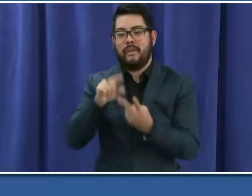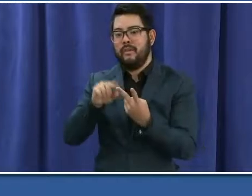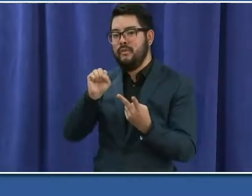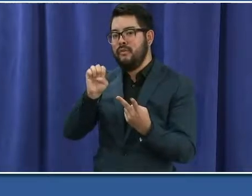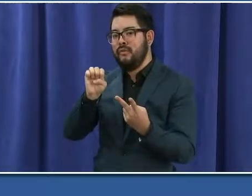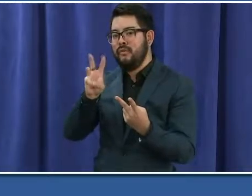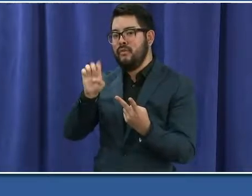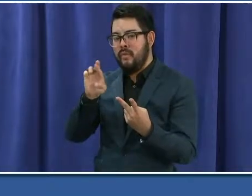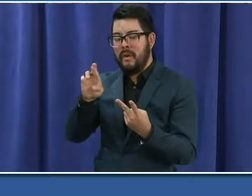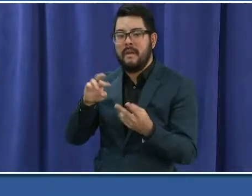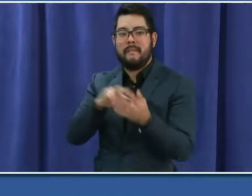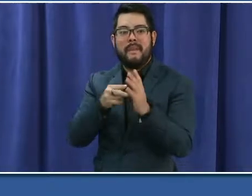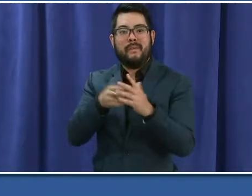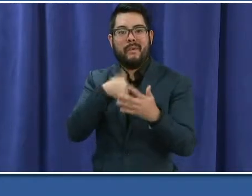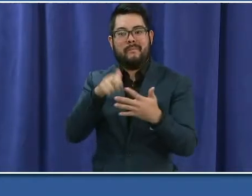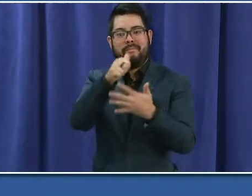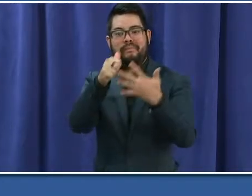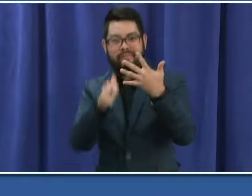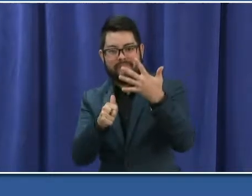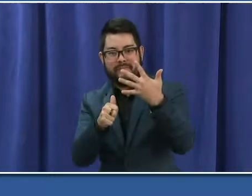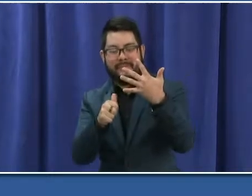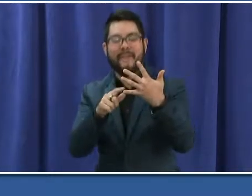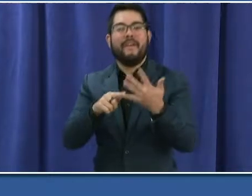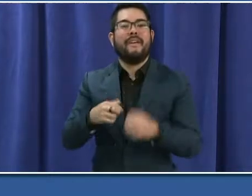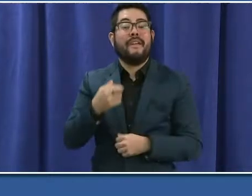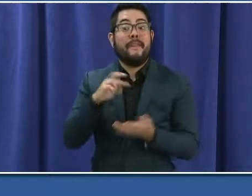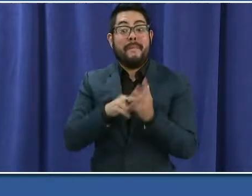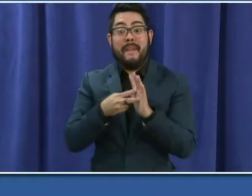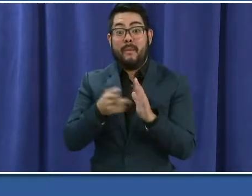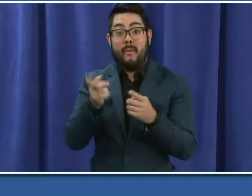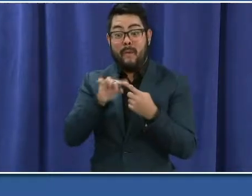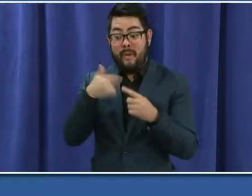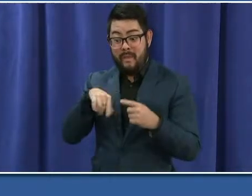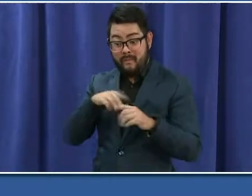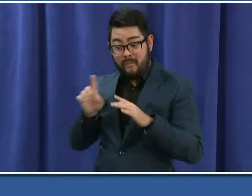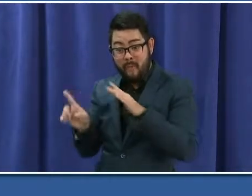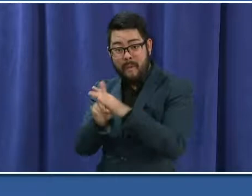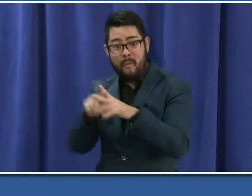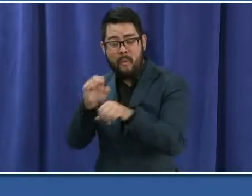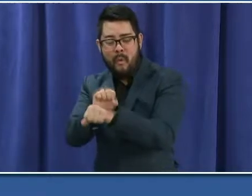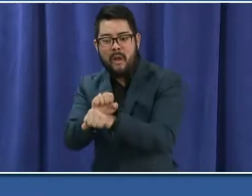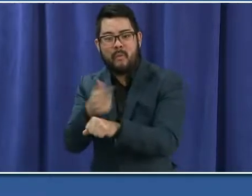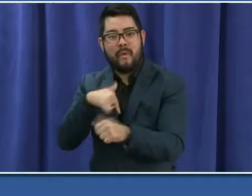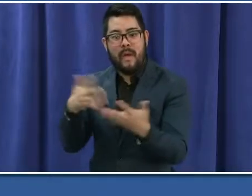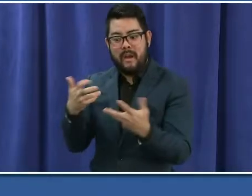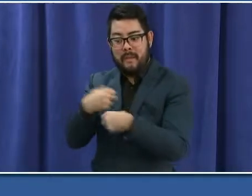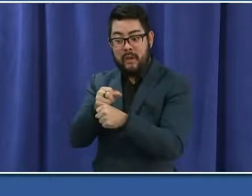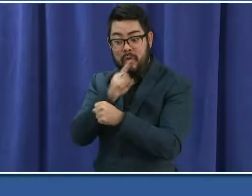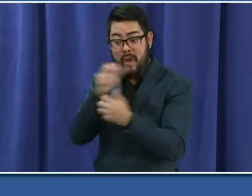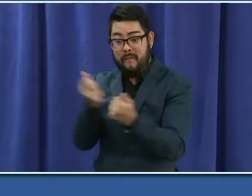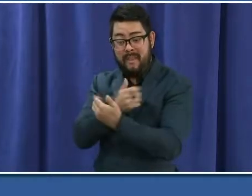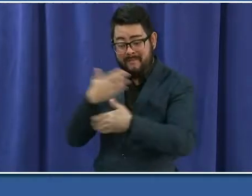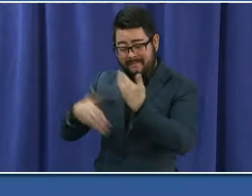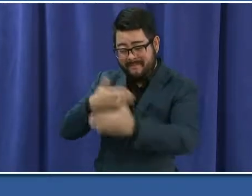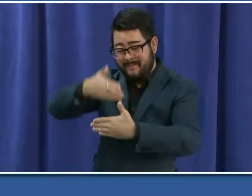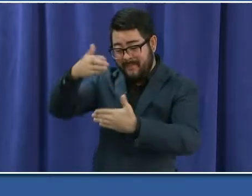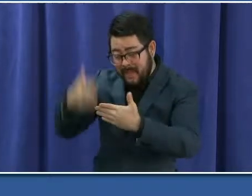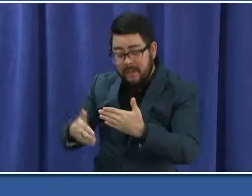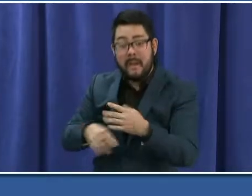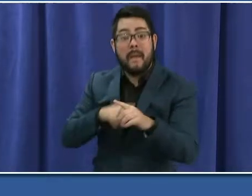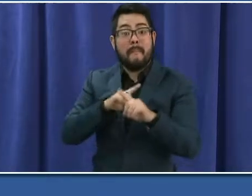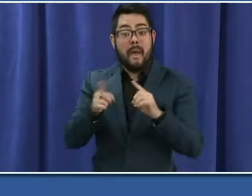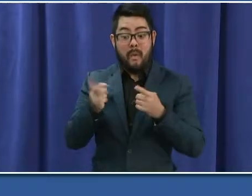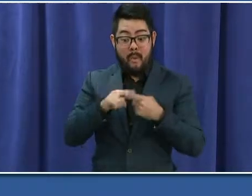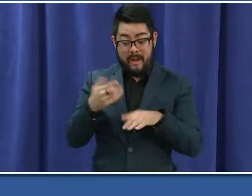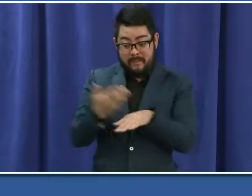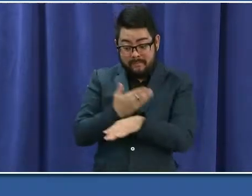lowest ones in the hole, right? So we try to make sure that when we get in there that everything else is done. But when it comes to the restoration, that's where the